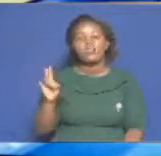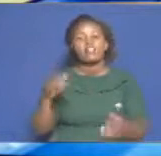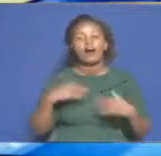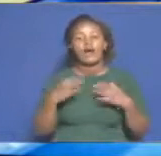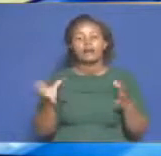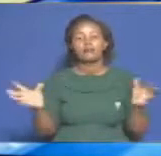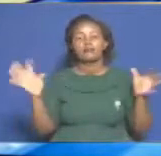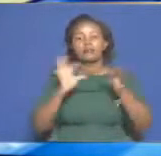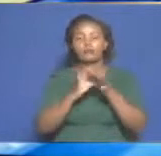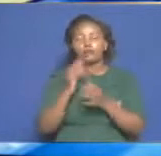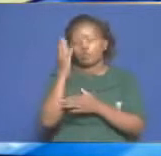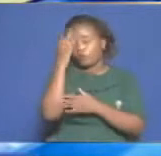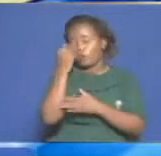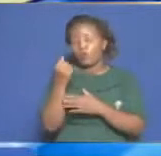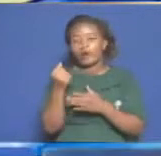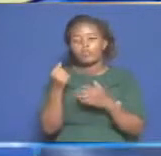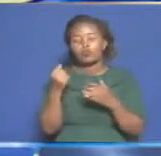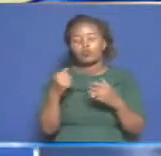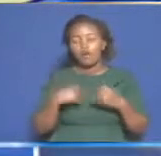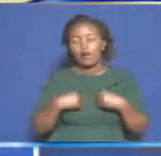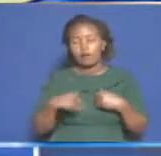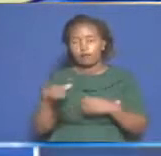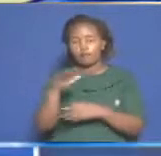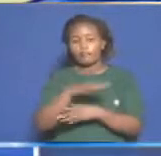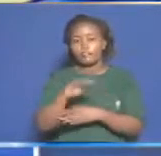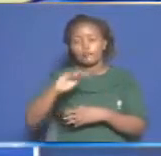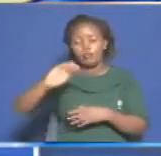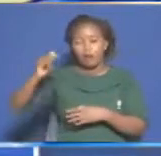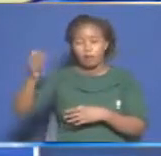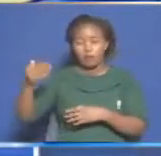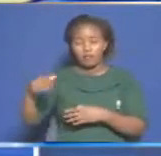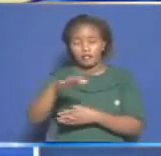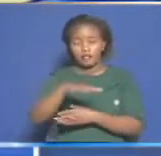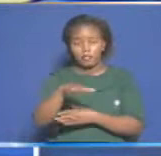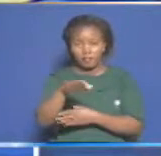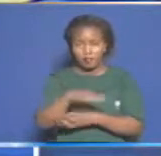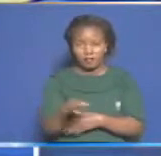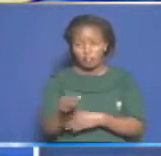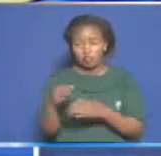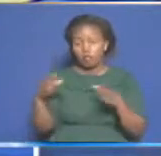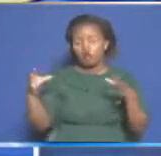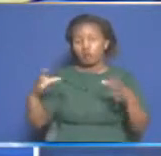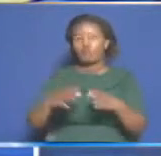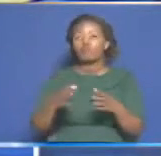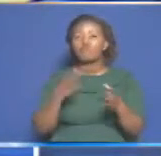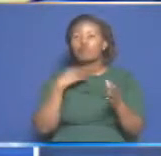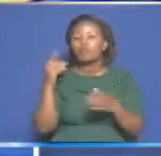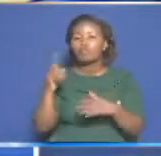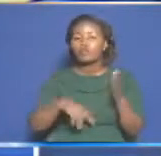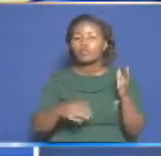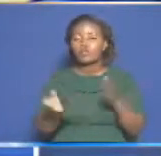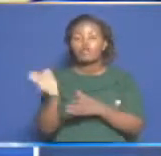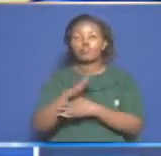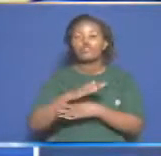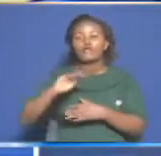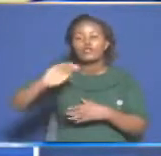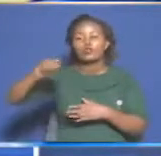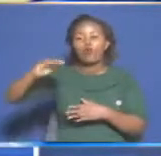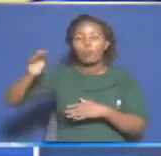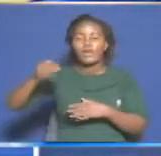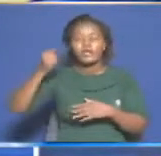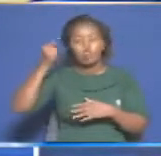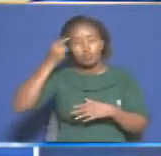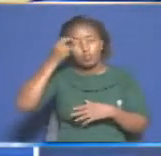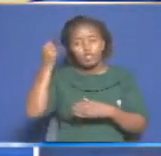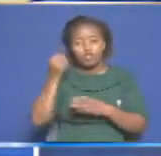to rehabilitate the depleted mountain in the area. As Jackie Wambiru tells us, the group wants to restore the mountain to its original form